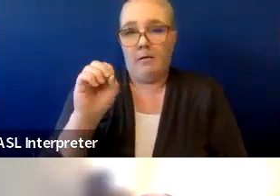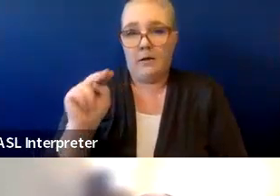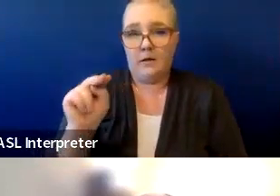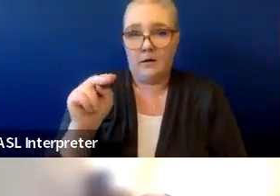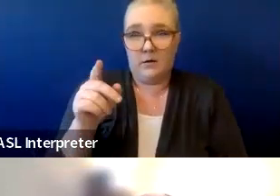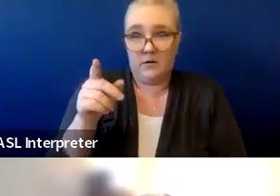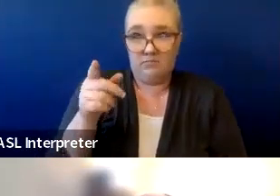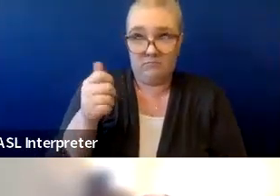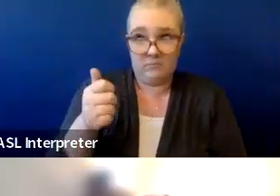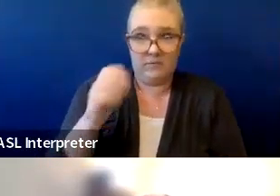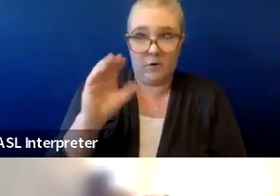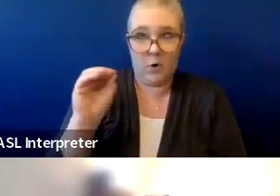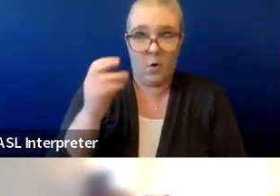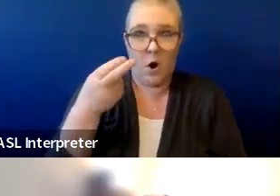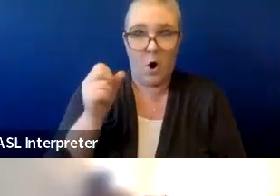a co-host.